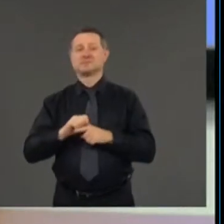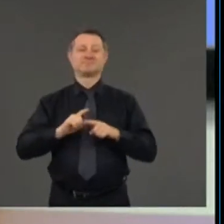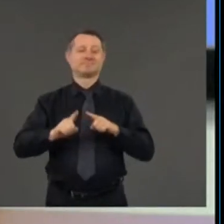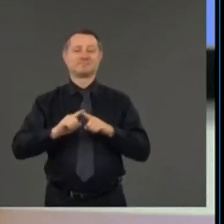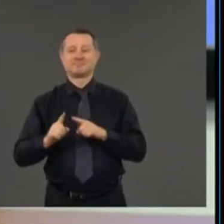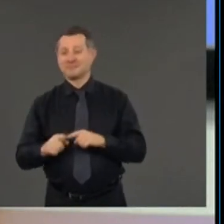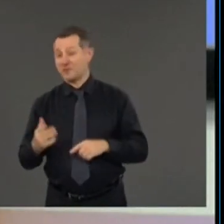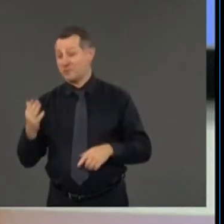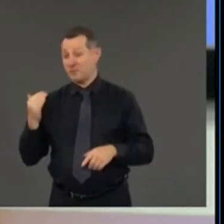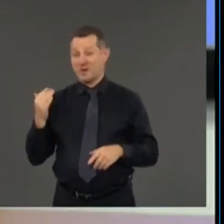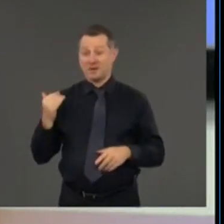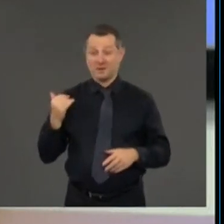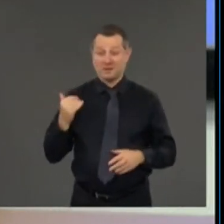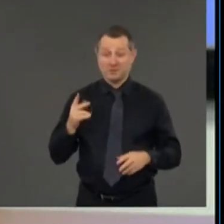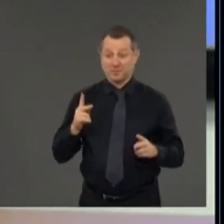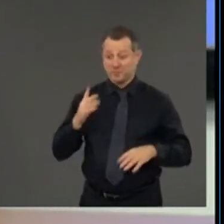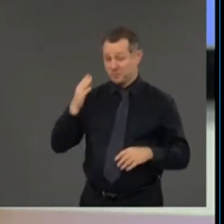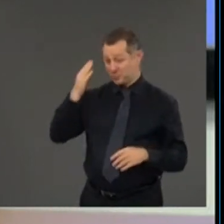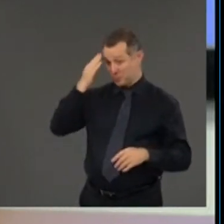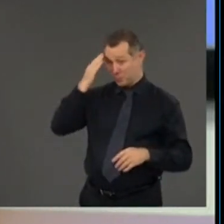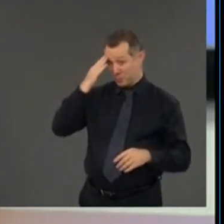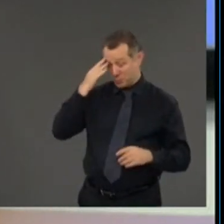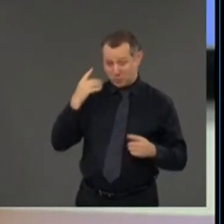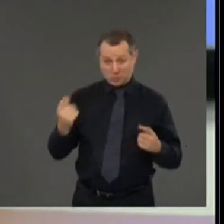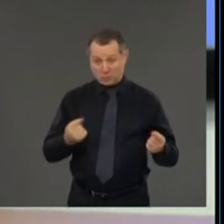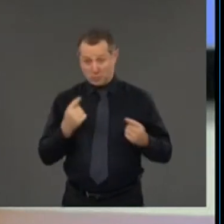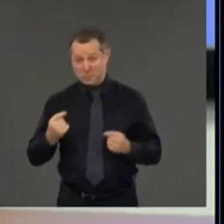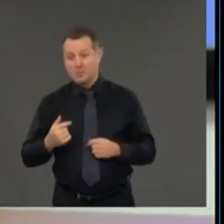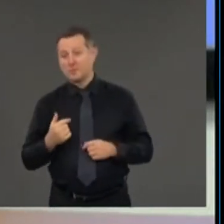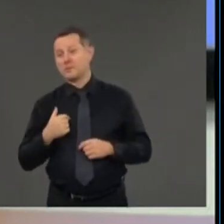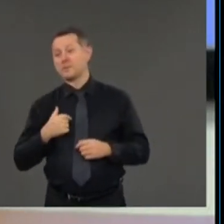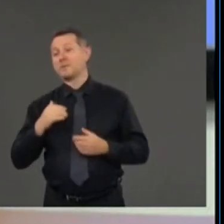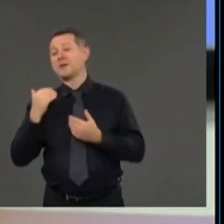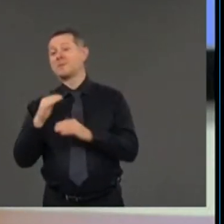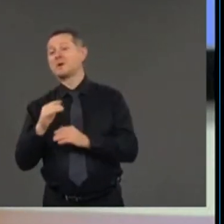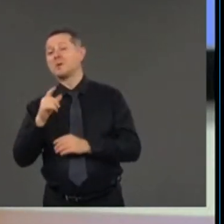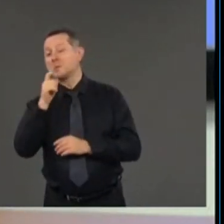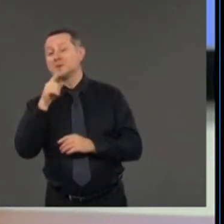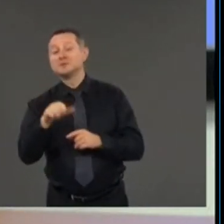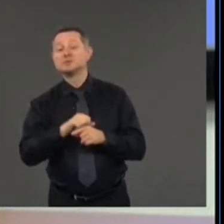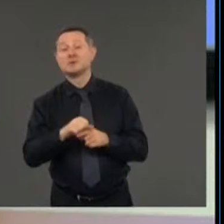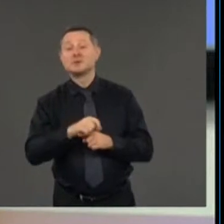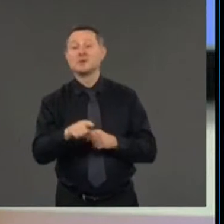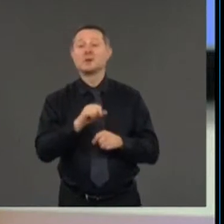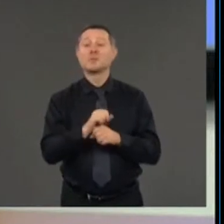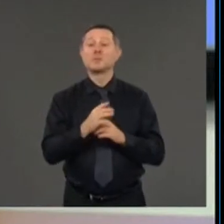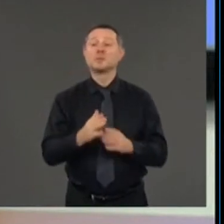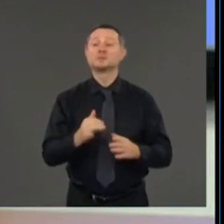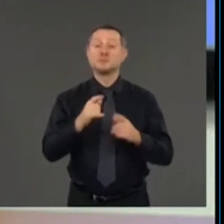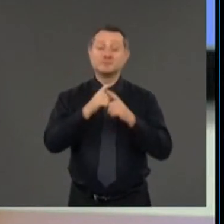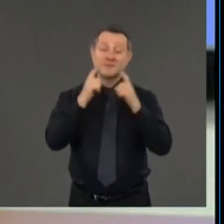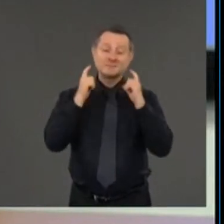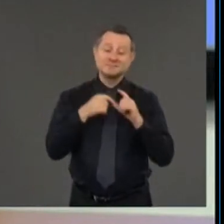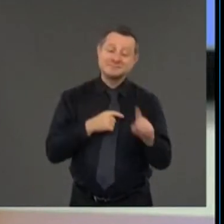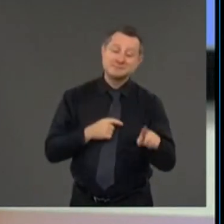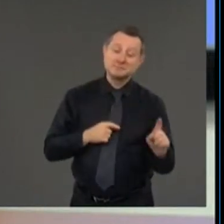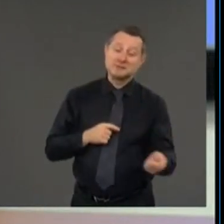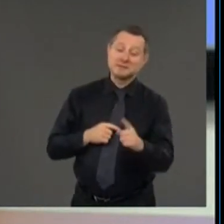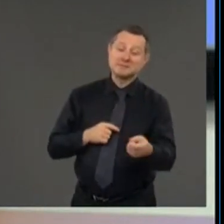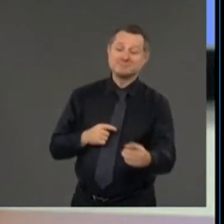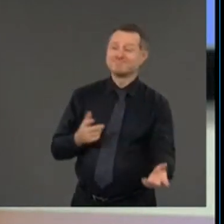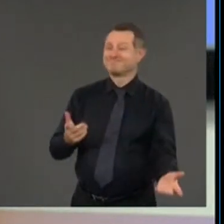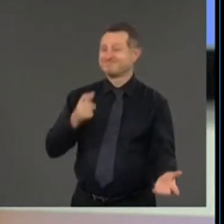of people who were able to train effectively our workers on PPE, and we're taking an